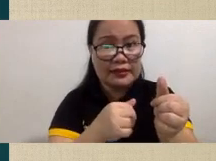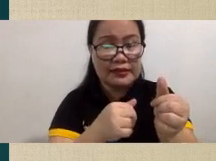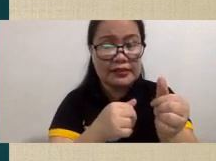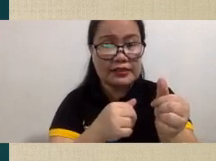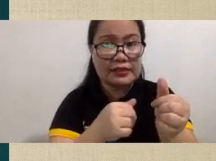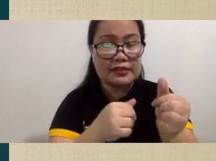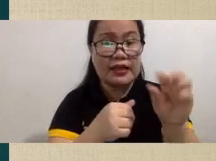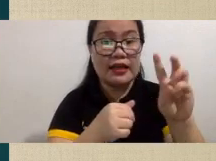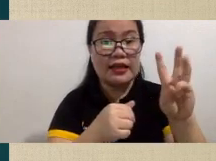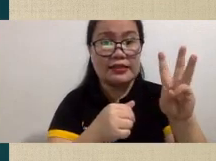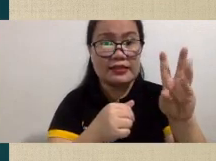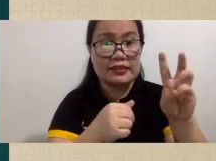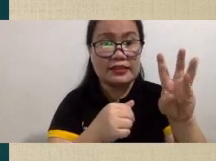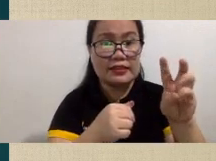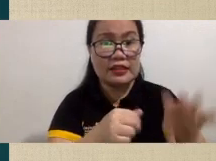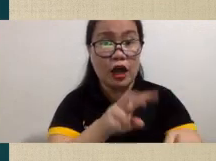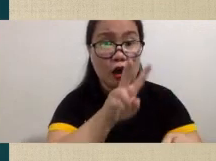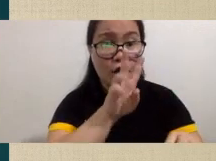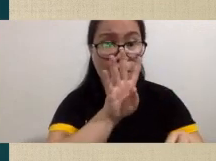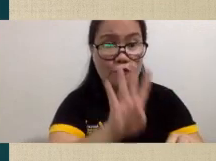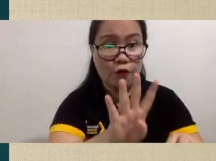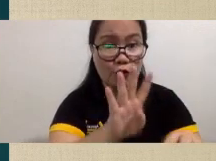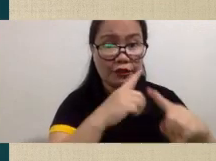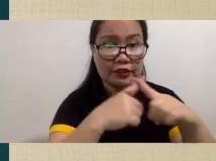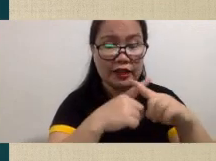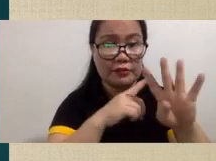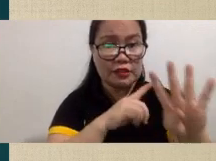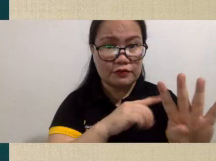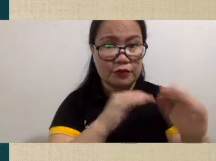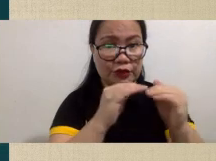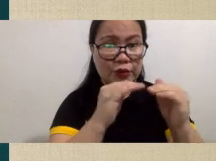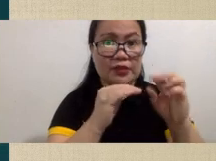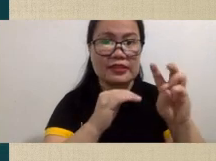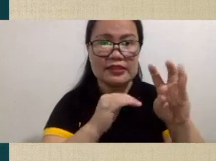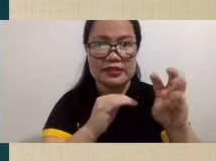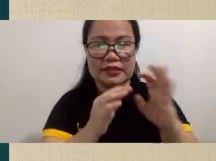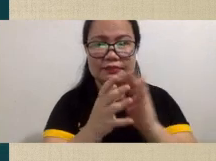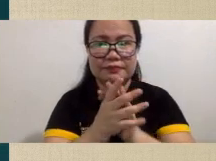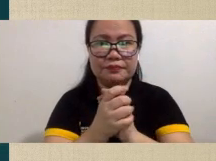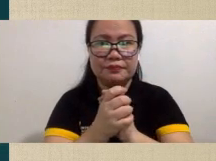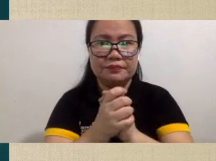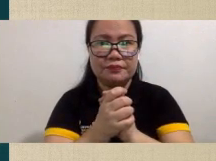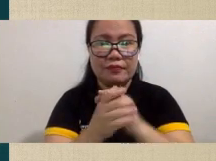yung 4 squared, evaluate natin, so 4 times 4, that is 16.